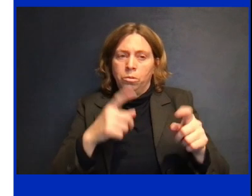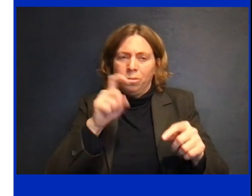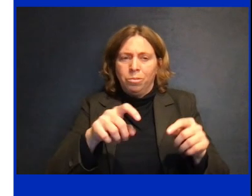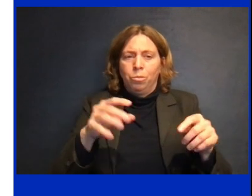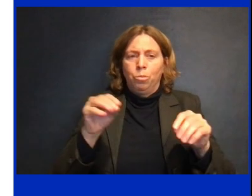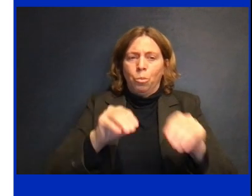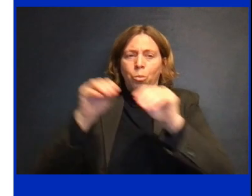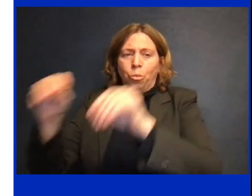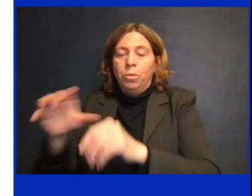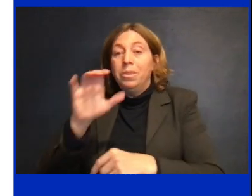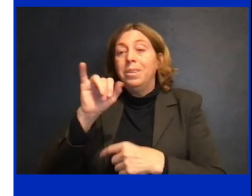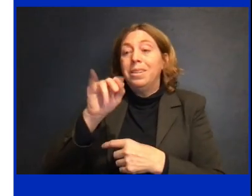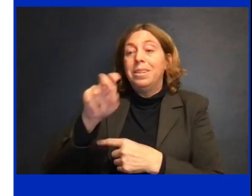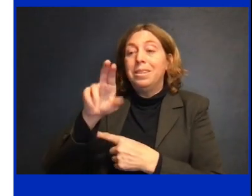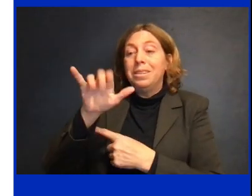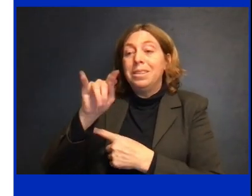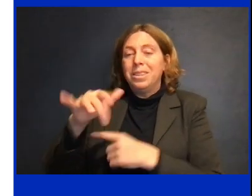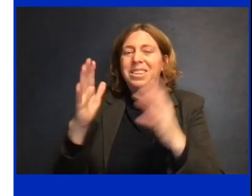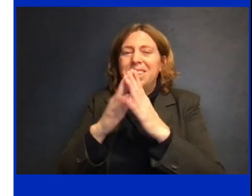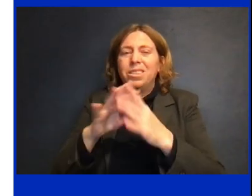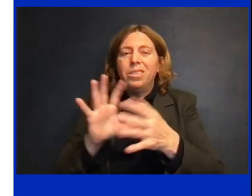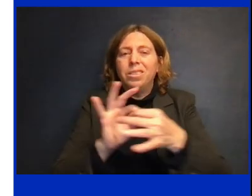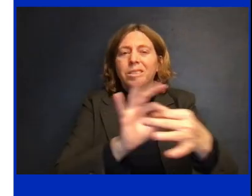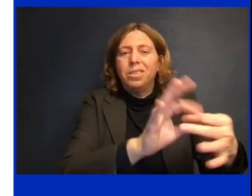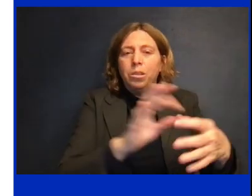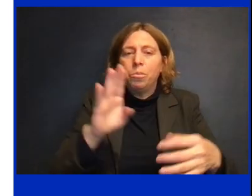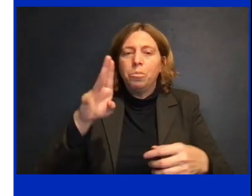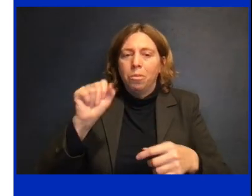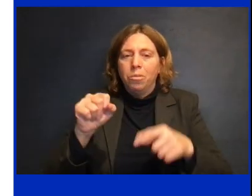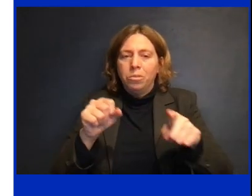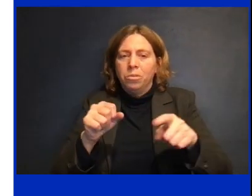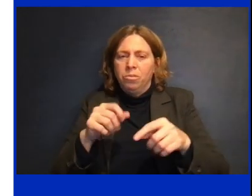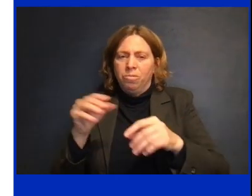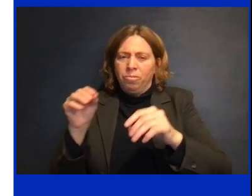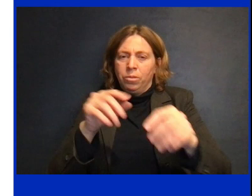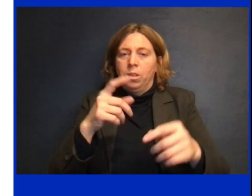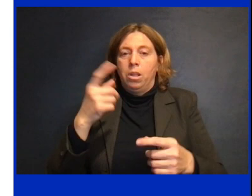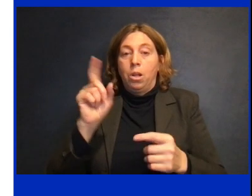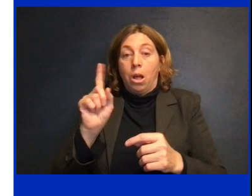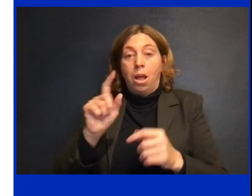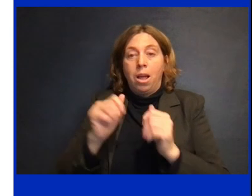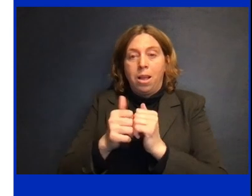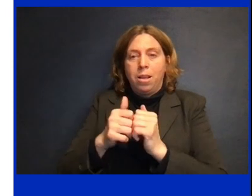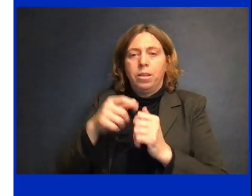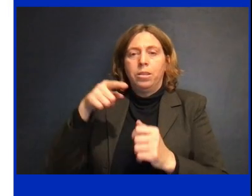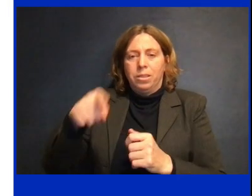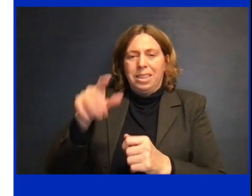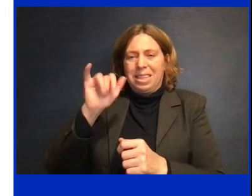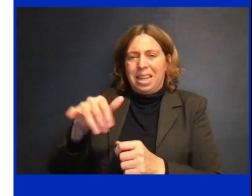intercity buses presently operating at adjacent curbside locations into the scope of the project.